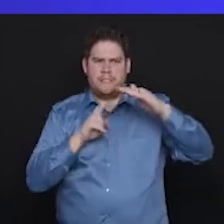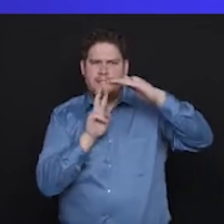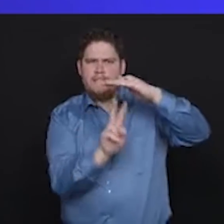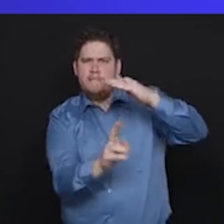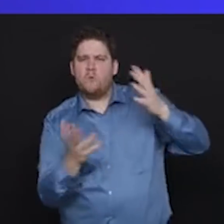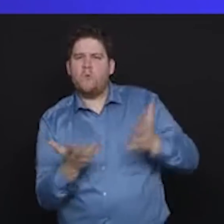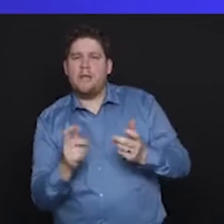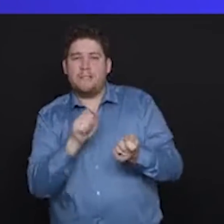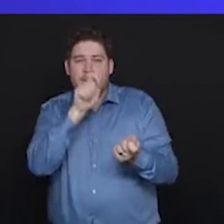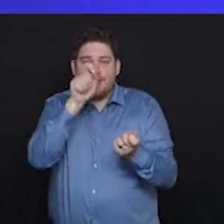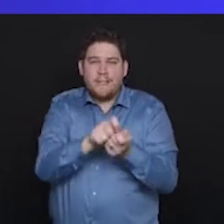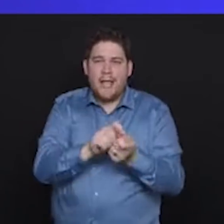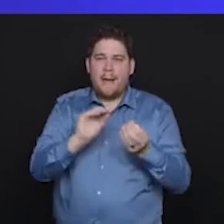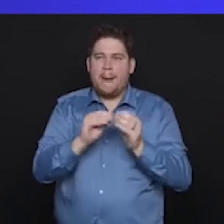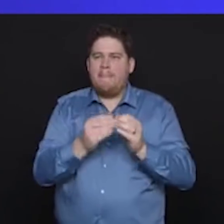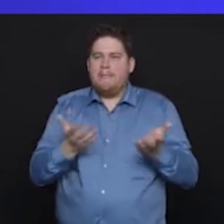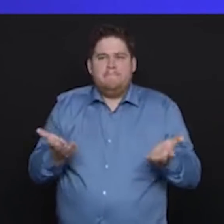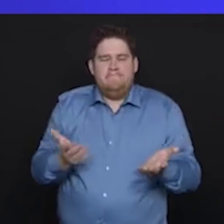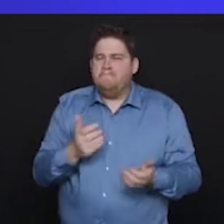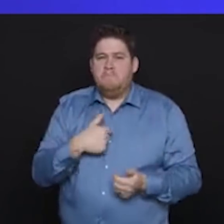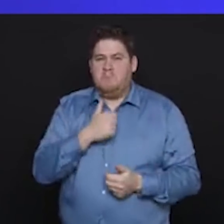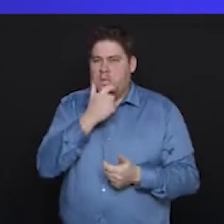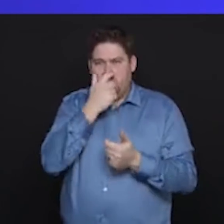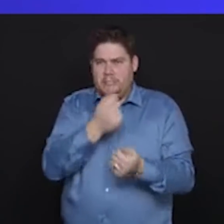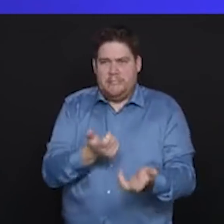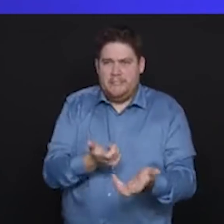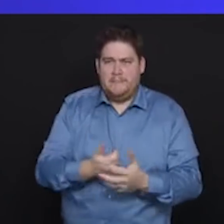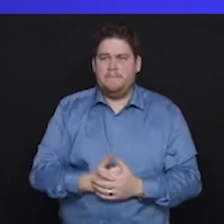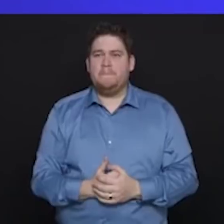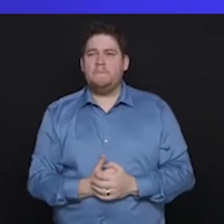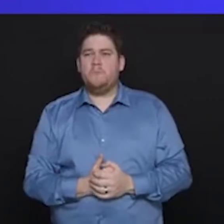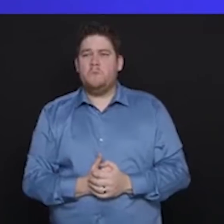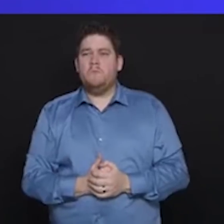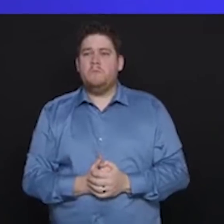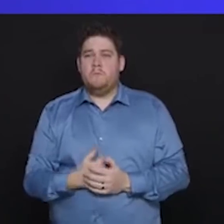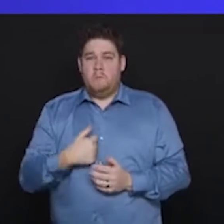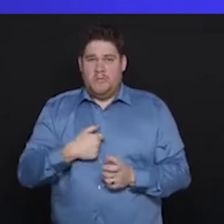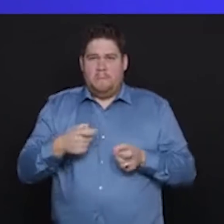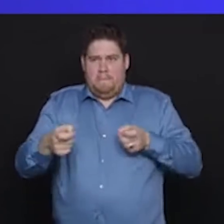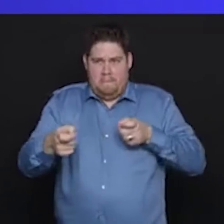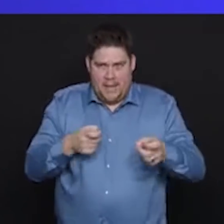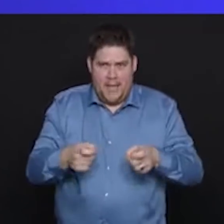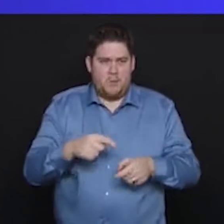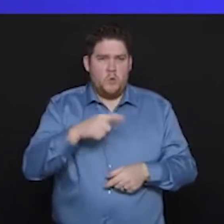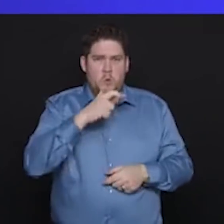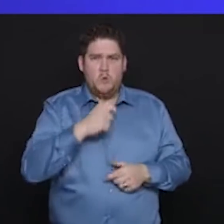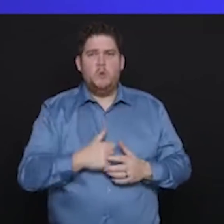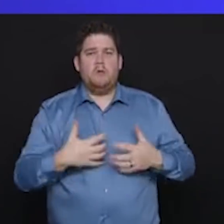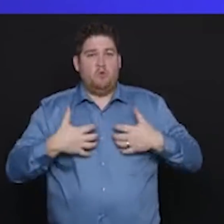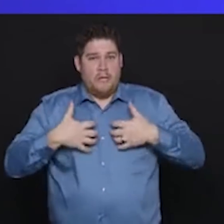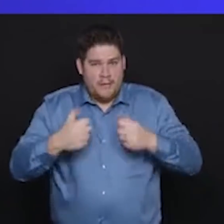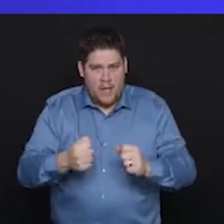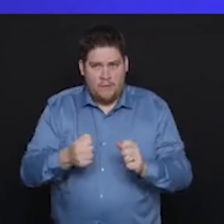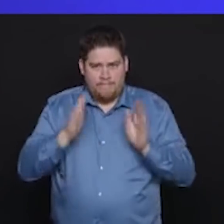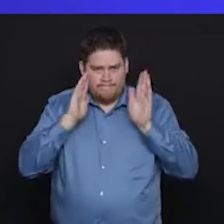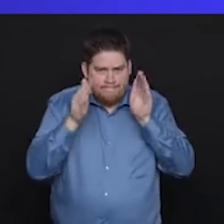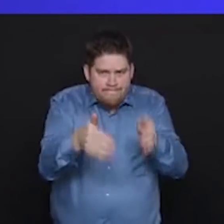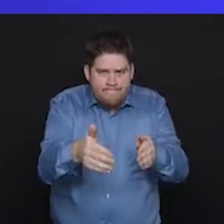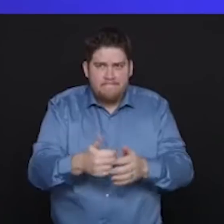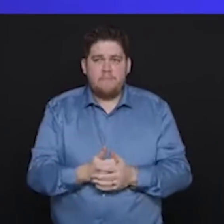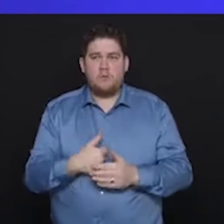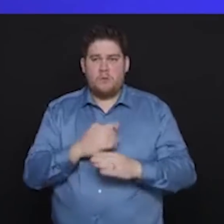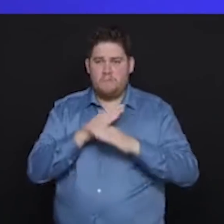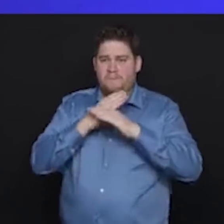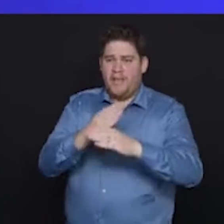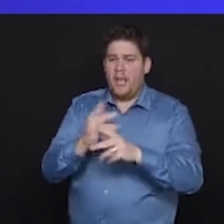more about how are we managing? Are we within our capacity? Have we done everything to ensure we know what our capacity